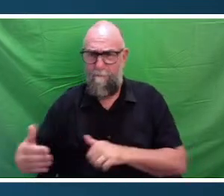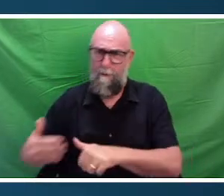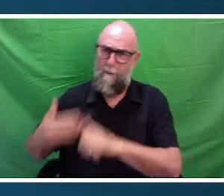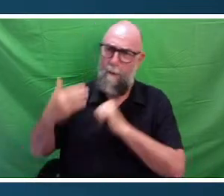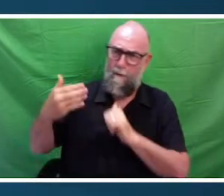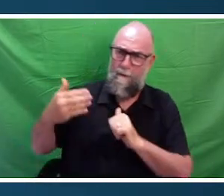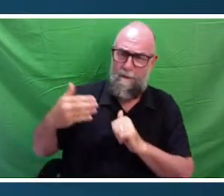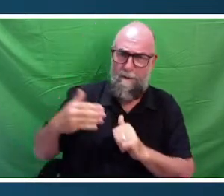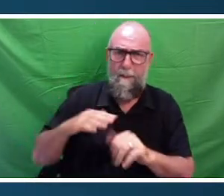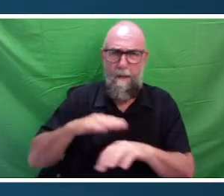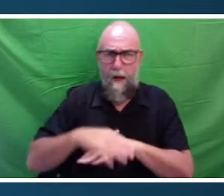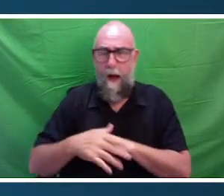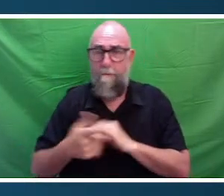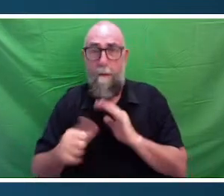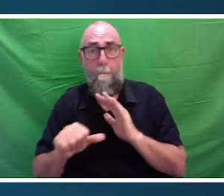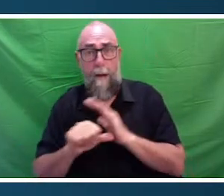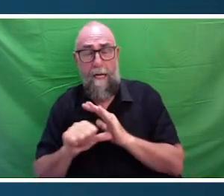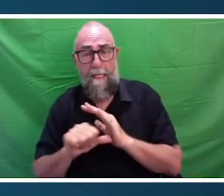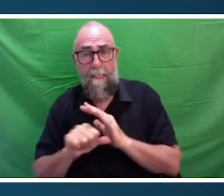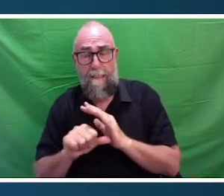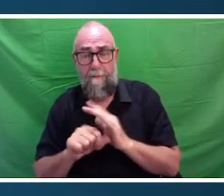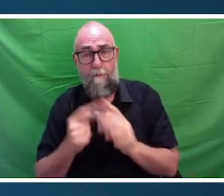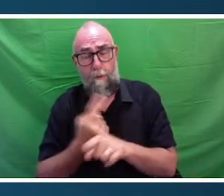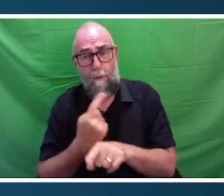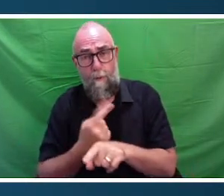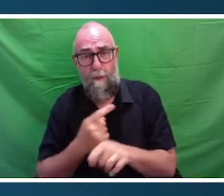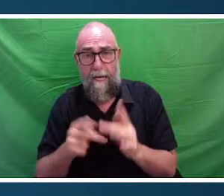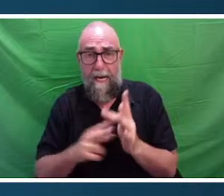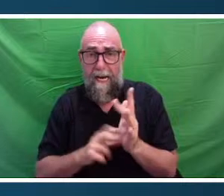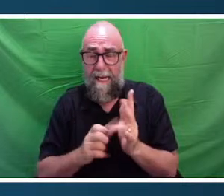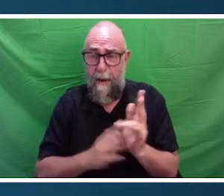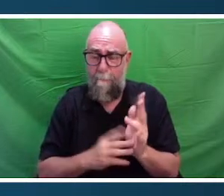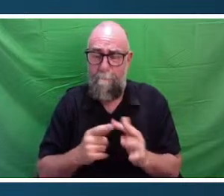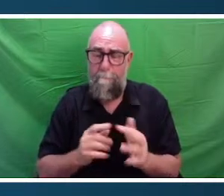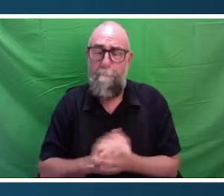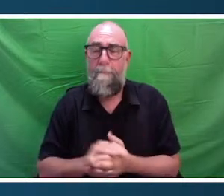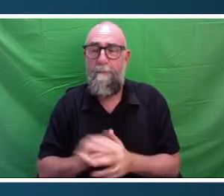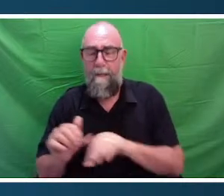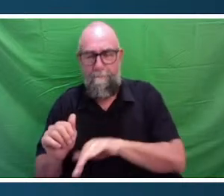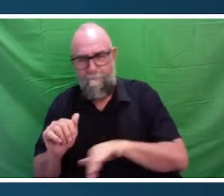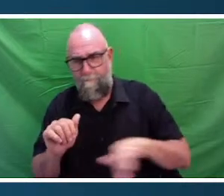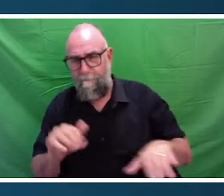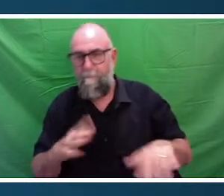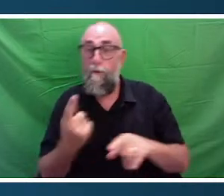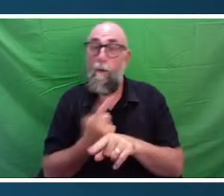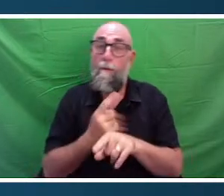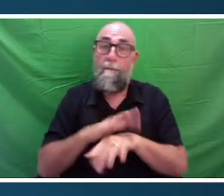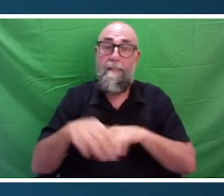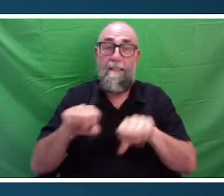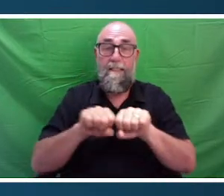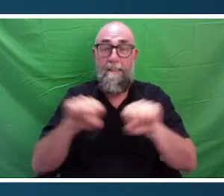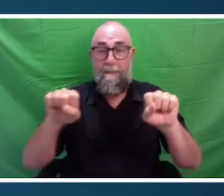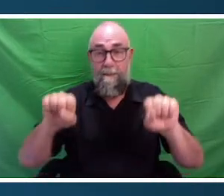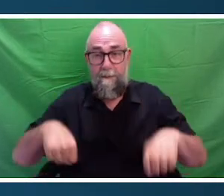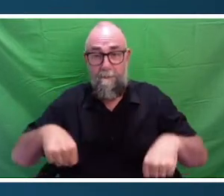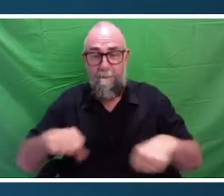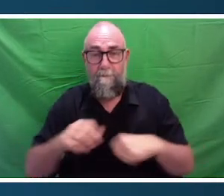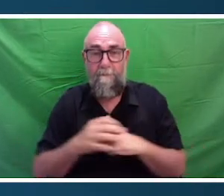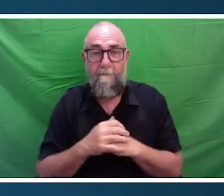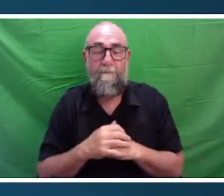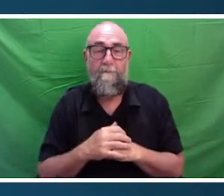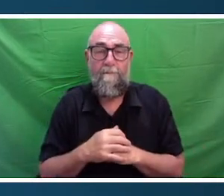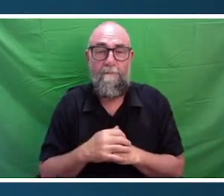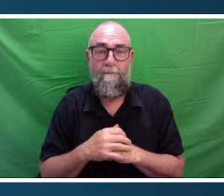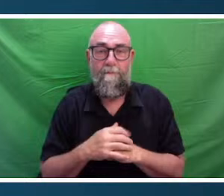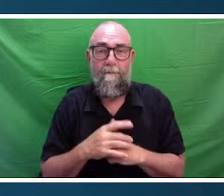like income. On the broader systemic issues, you're particularly alluding to, say, like so-called brain drain concerns and things like